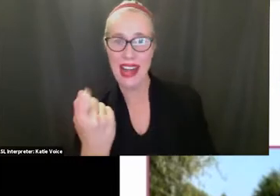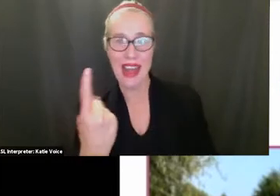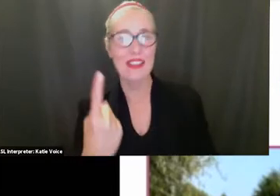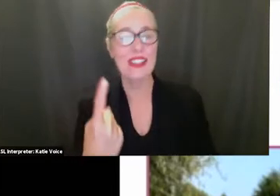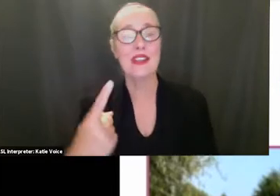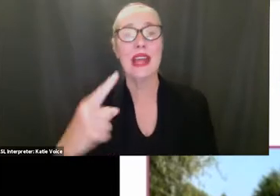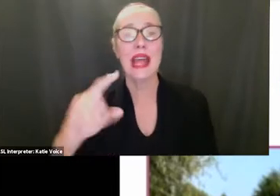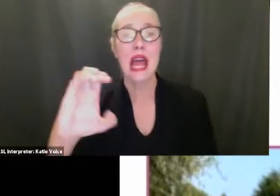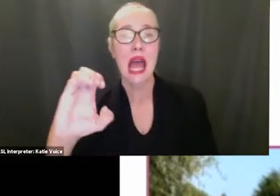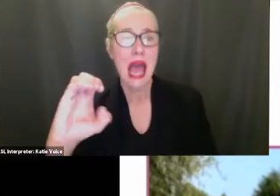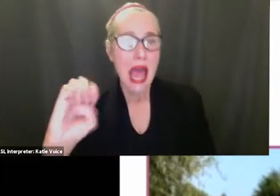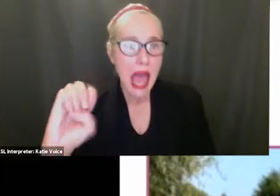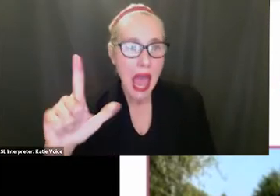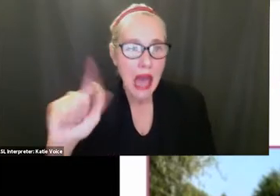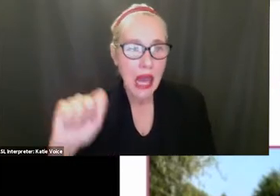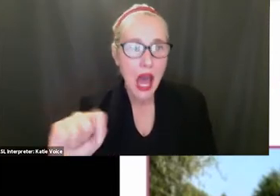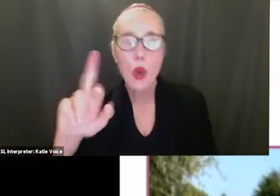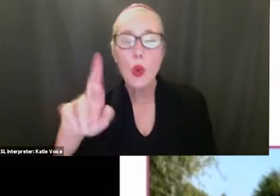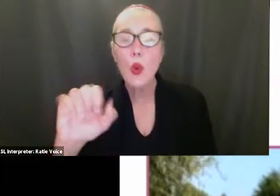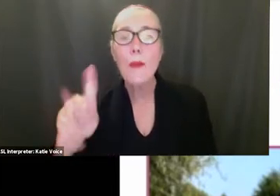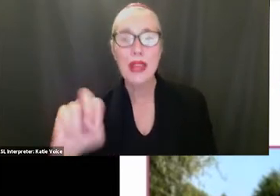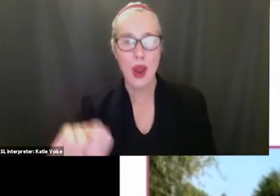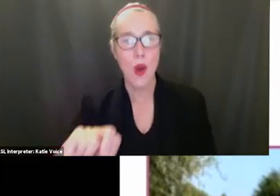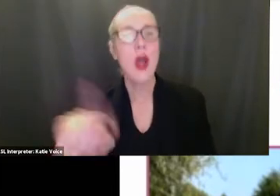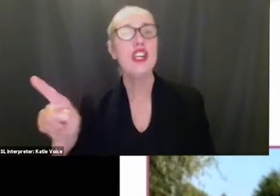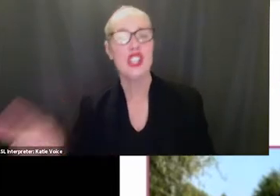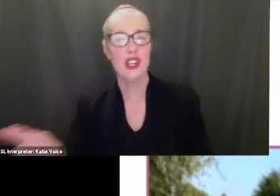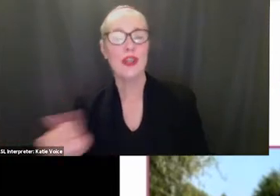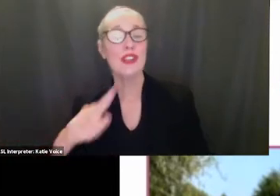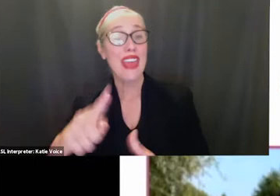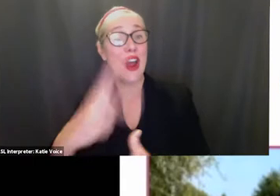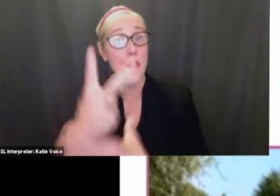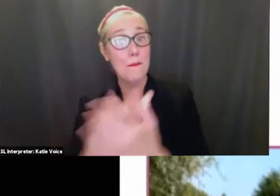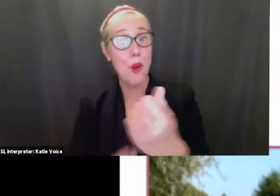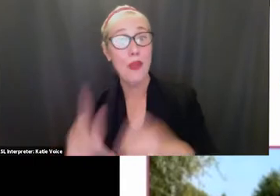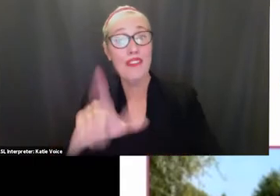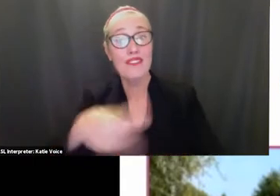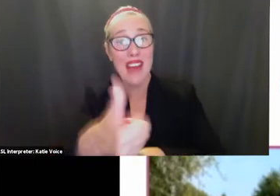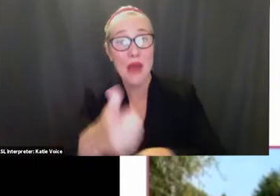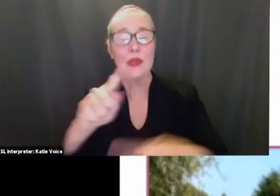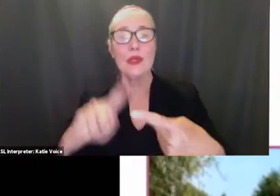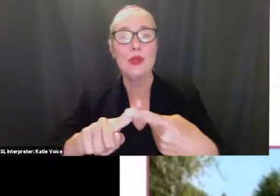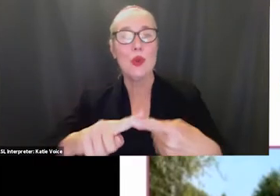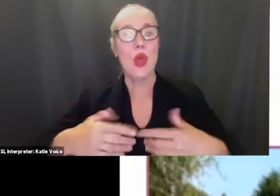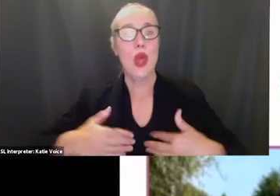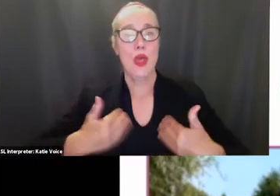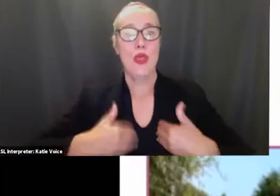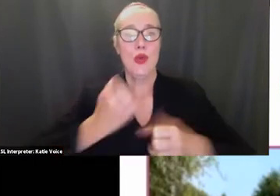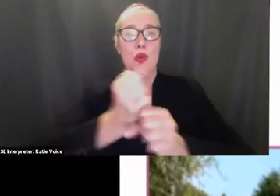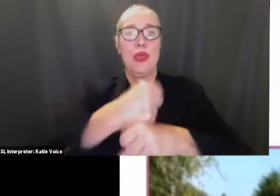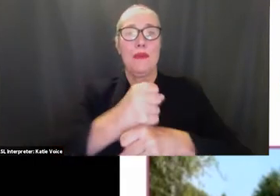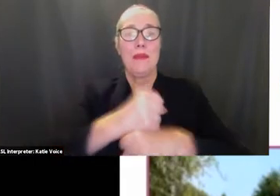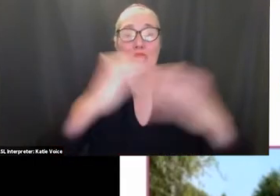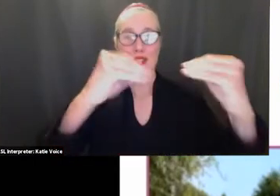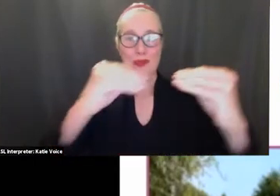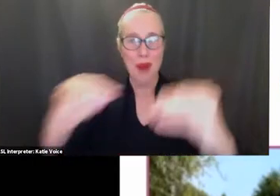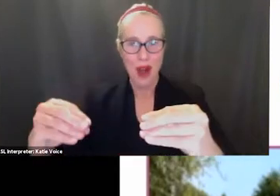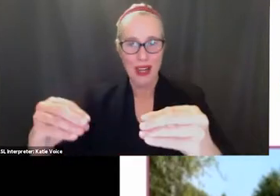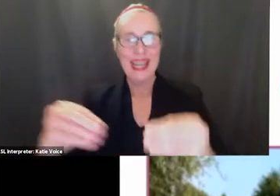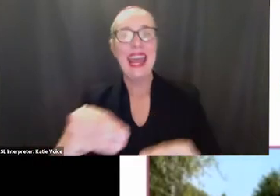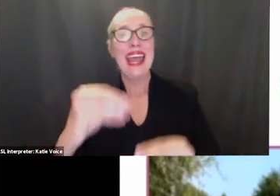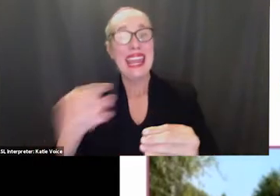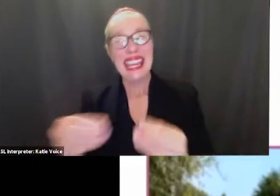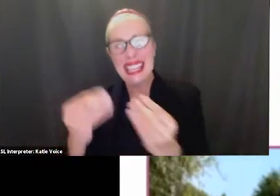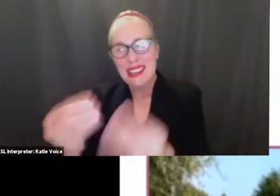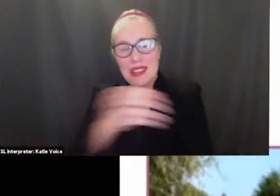charter school are the founders of the youth makers market a community pop-up that is empowering kids under age 18 to